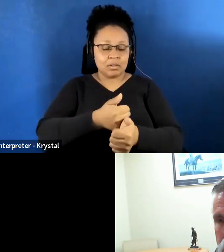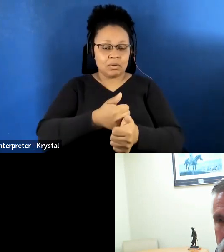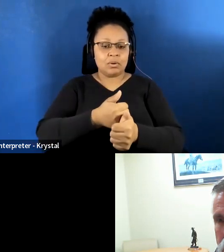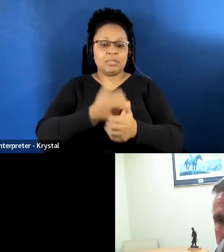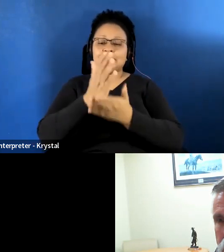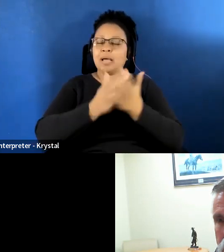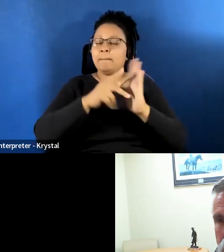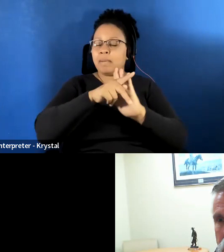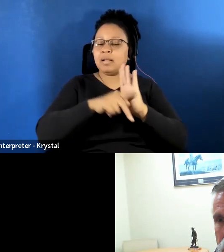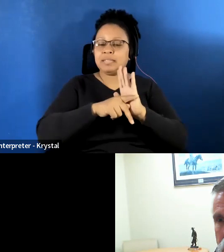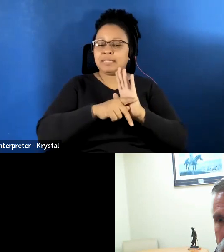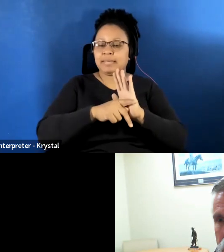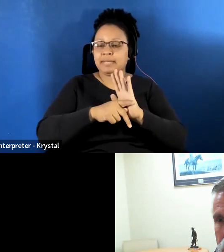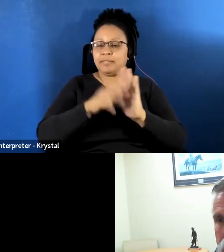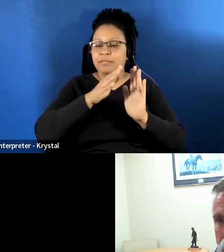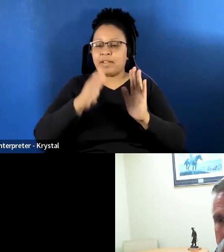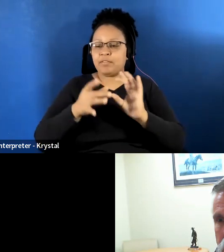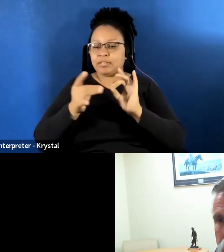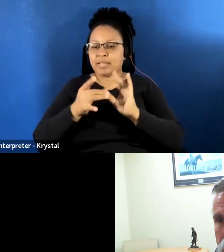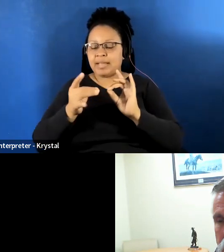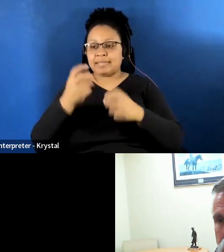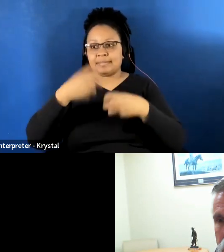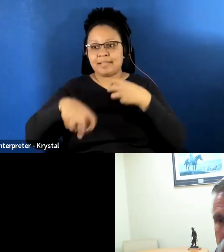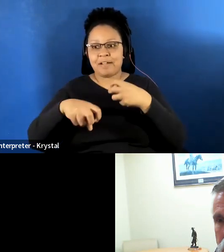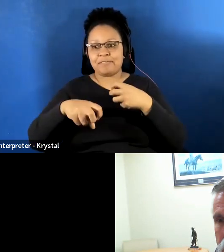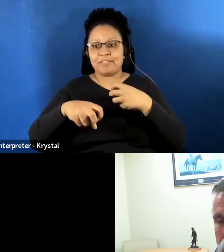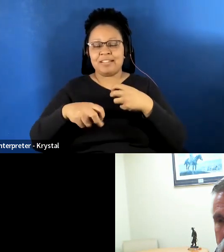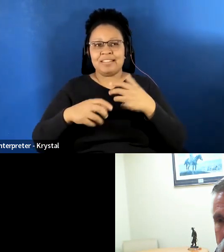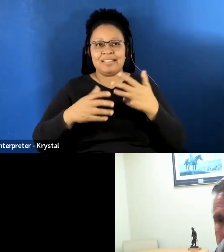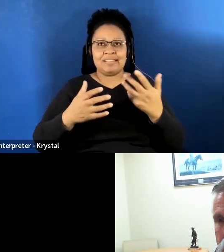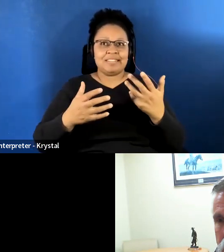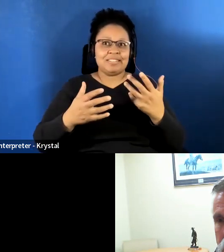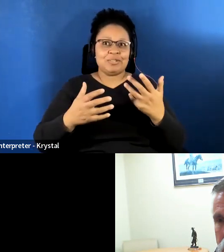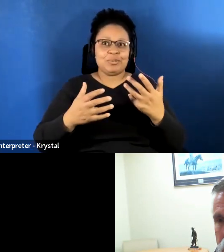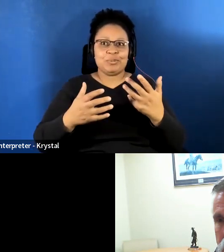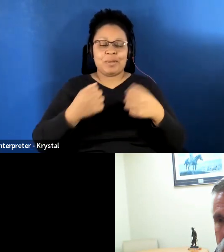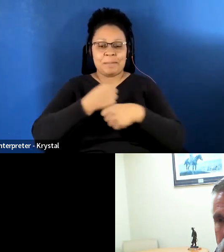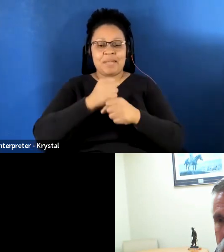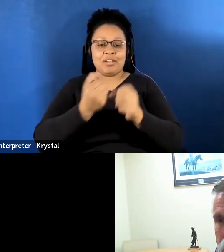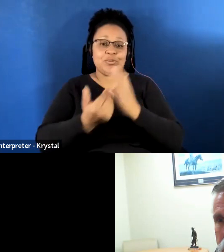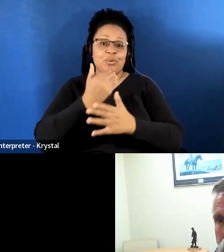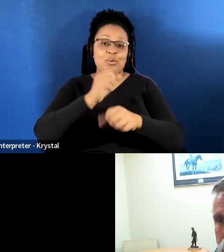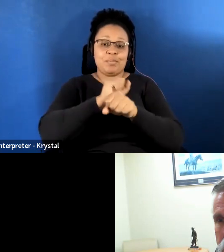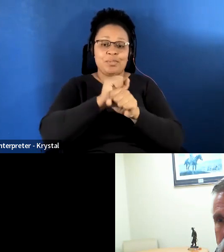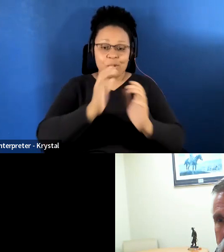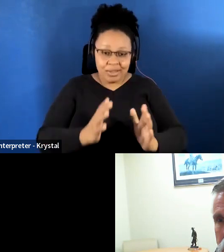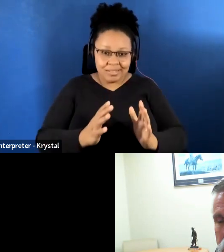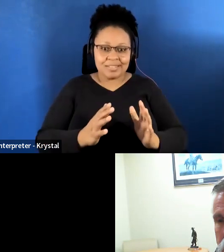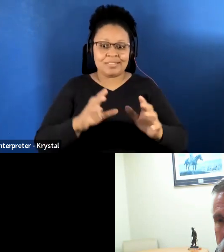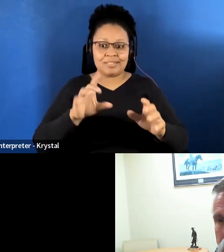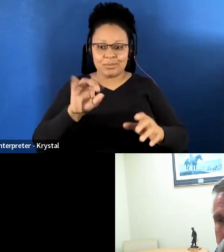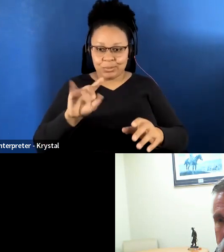unspoken, which has of course been difficult to enforce with new employees. Yes, we are in the process of writing